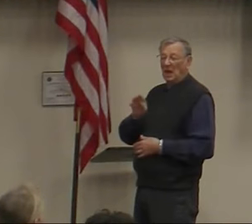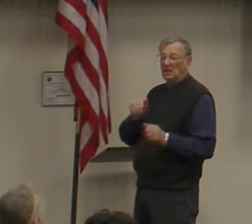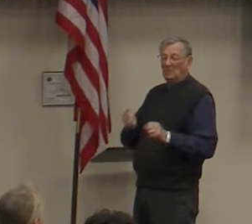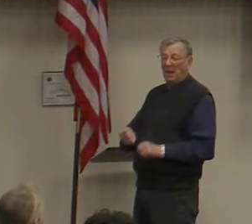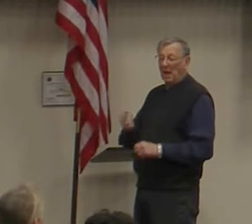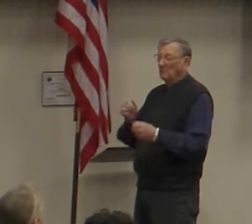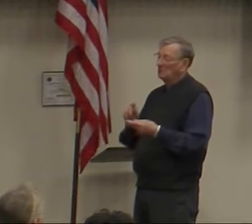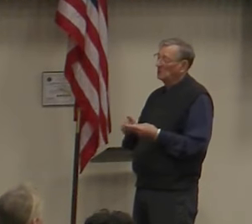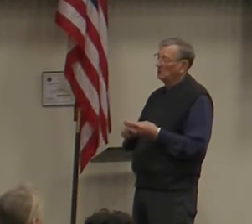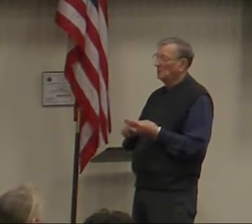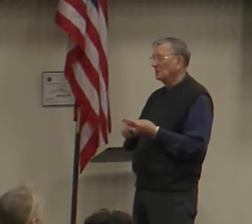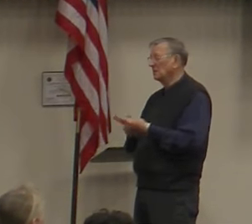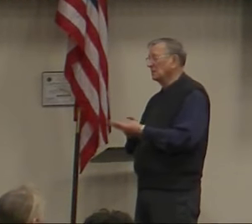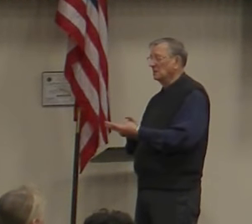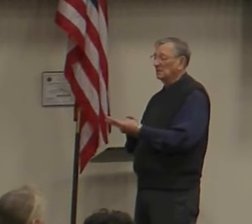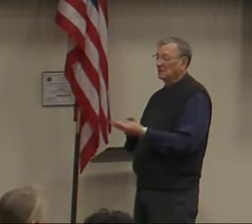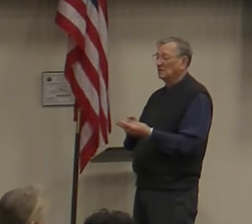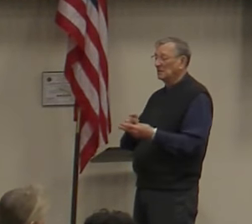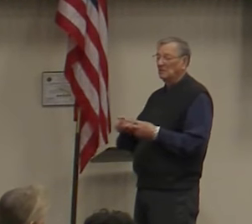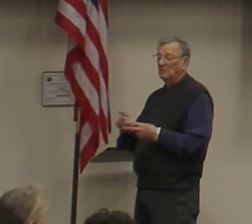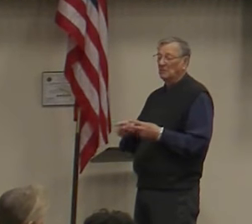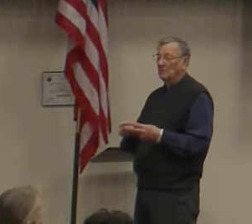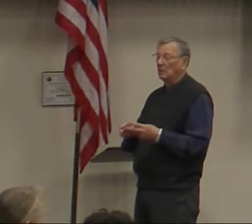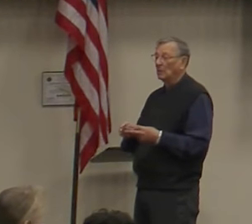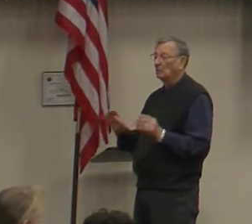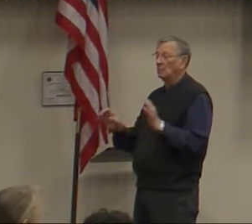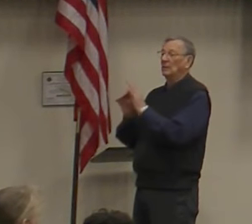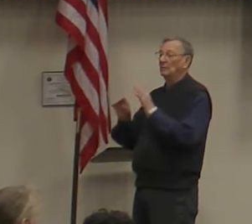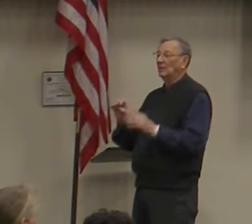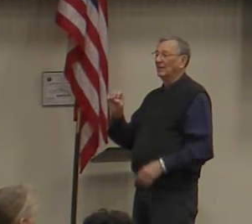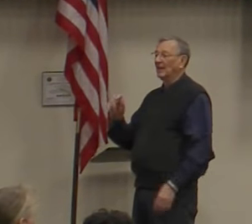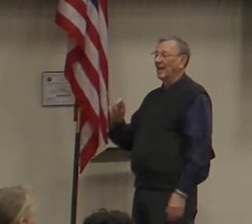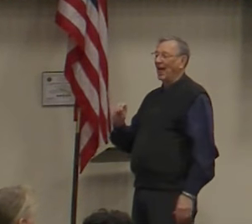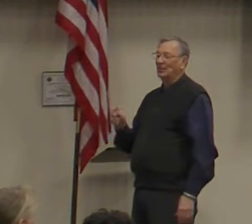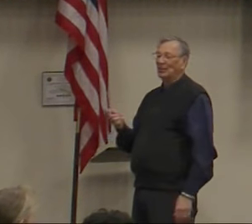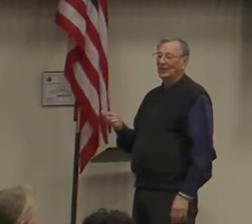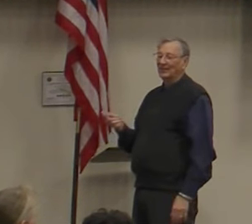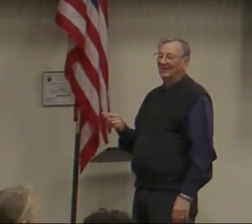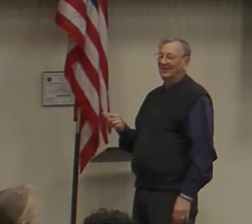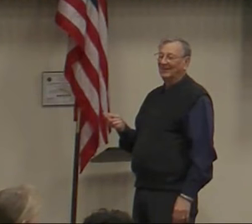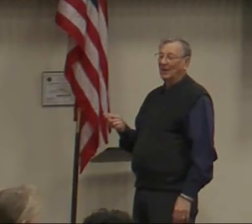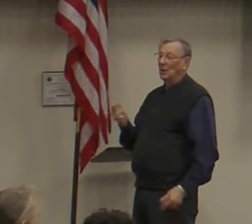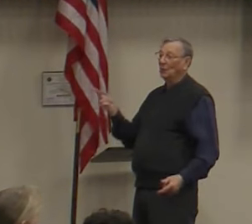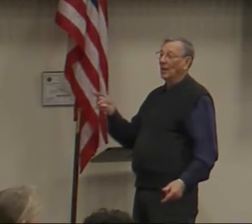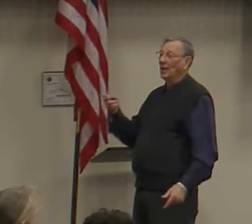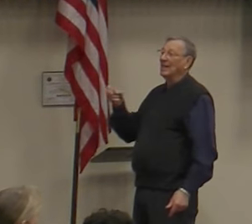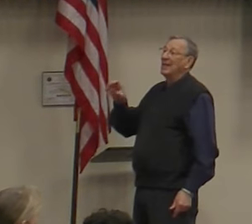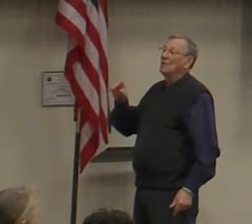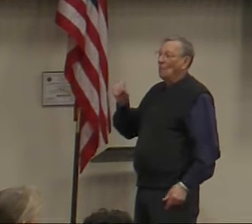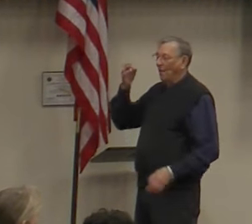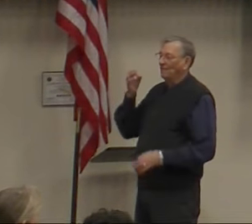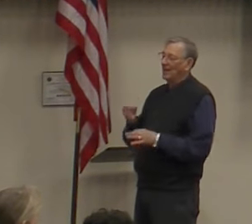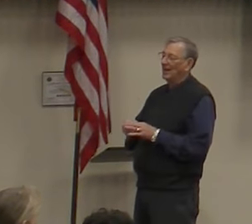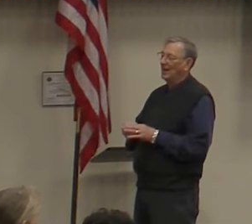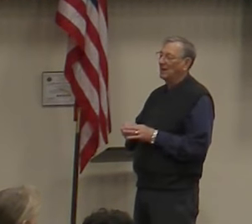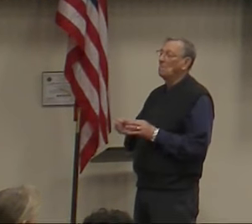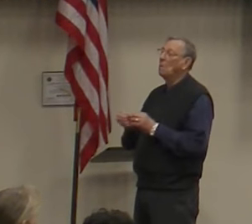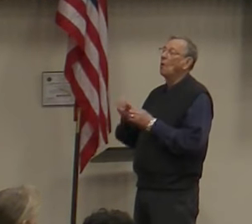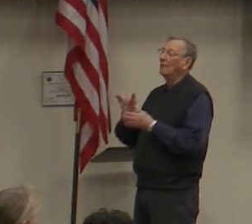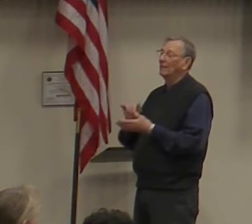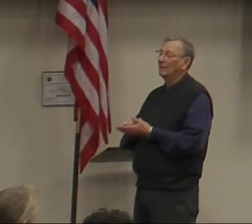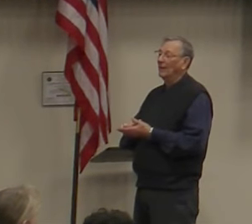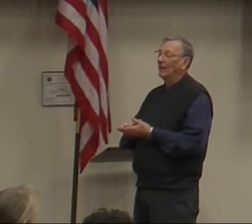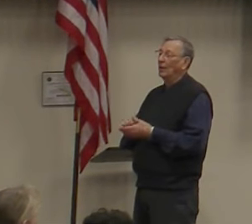be, they used the picture of Elijah. Great hero of the faith. But